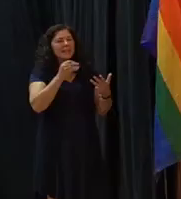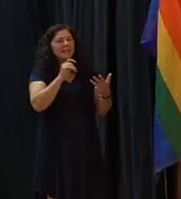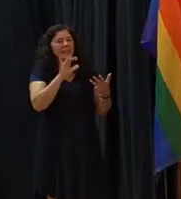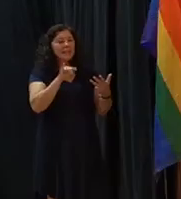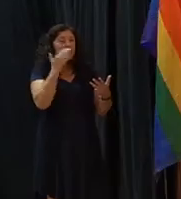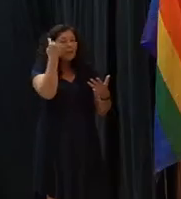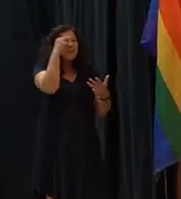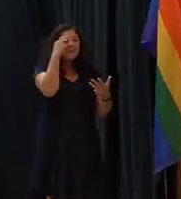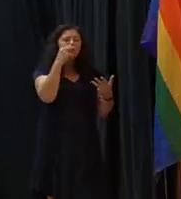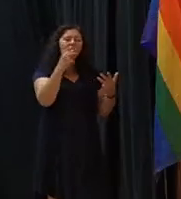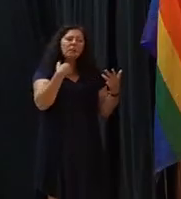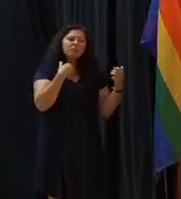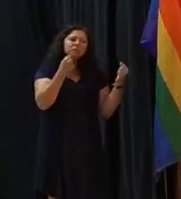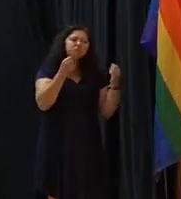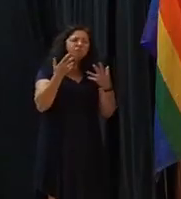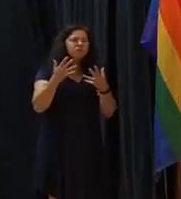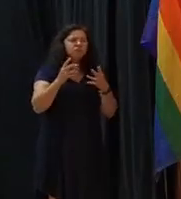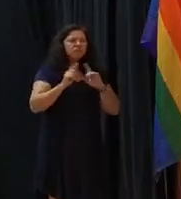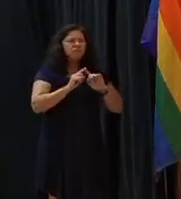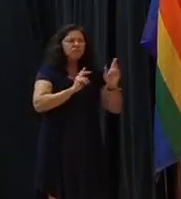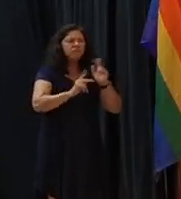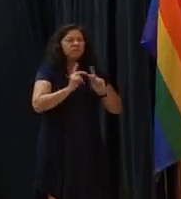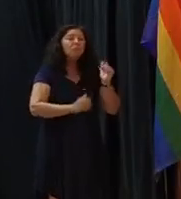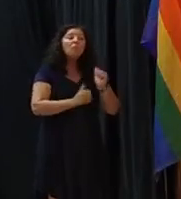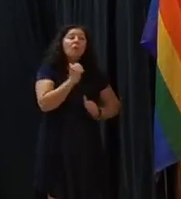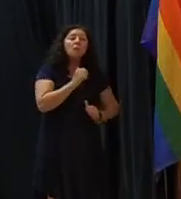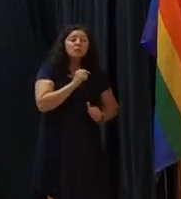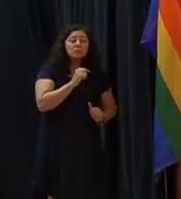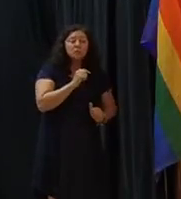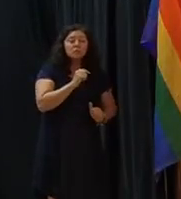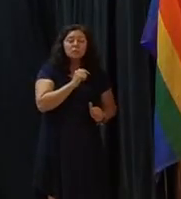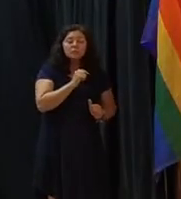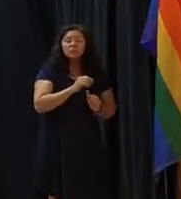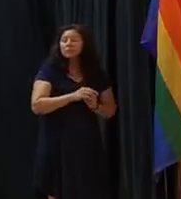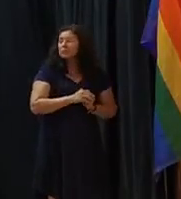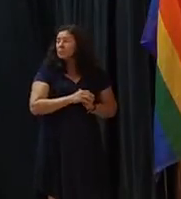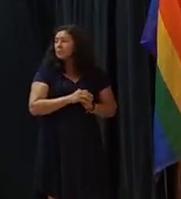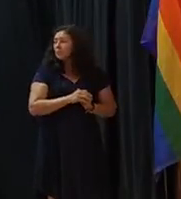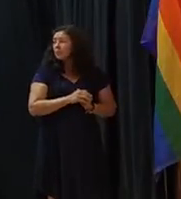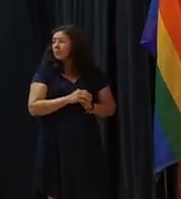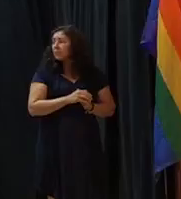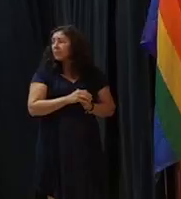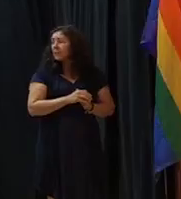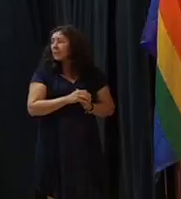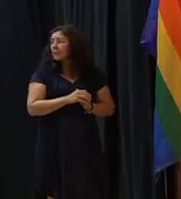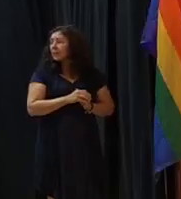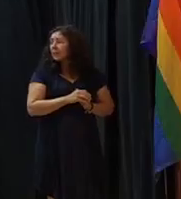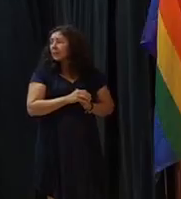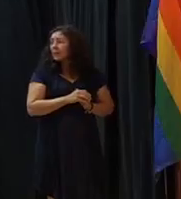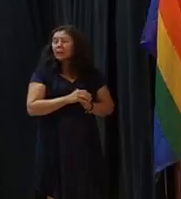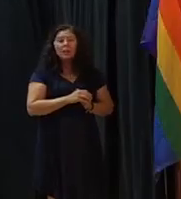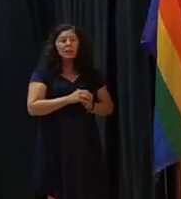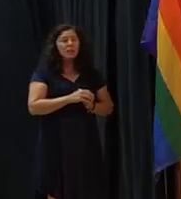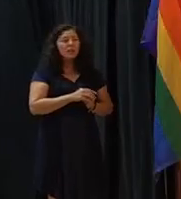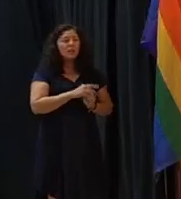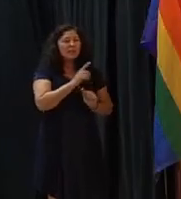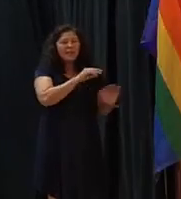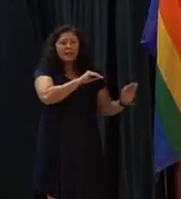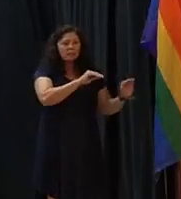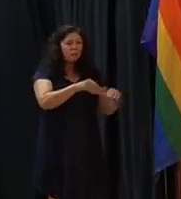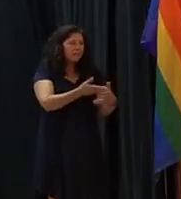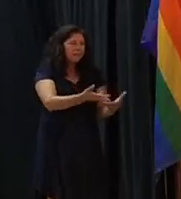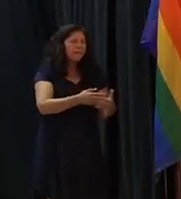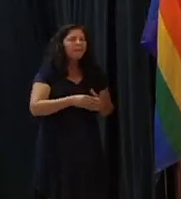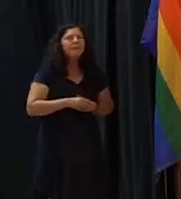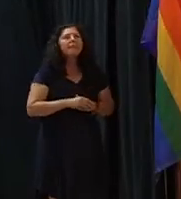very plural, and everyone, most of them, they think that they're John Smith and came here to this land. And